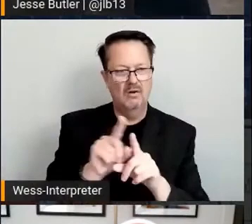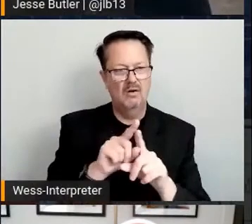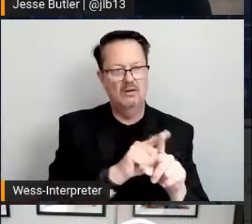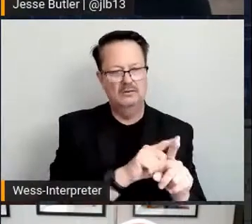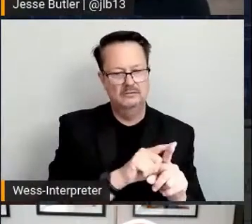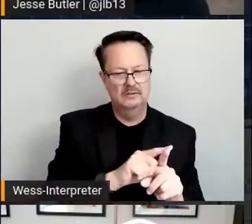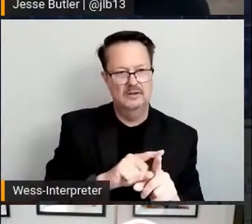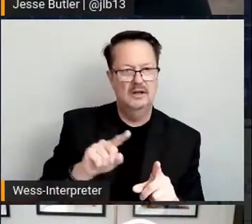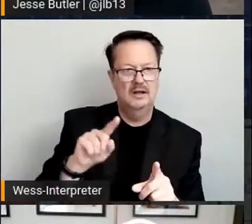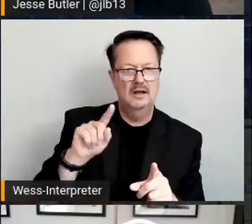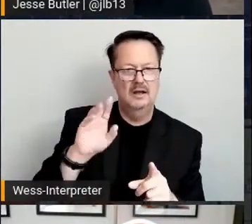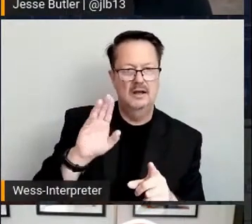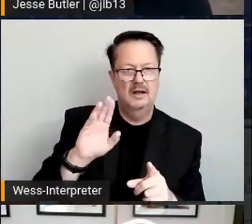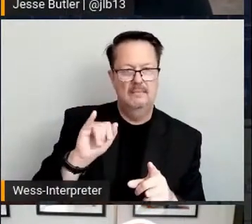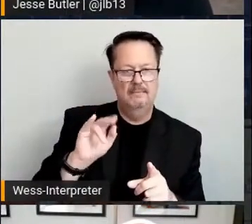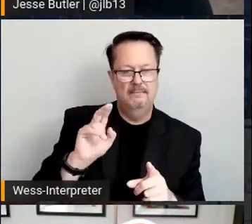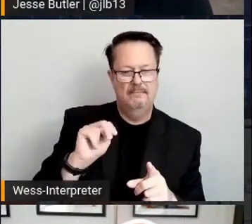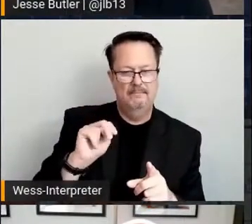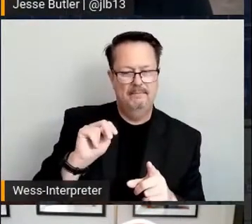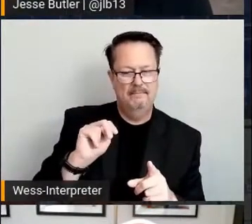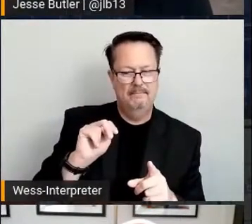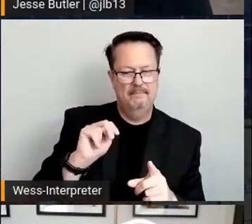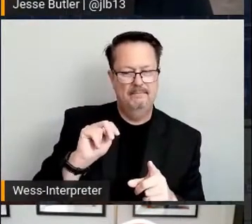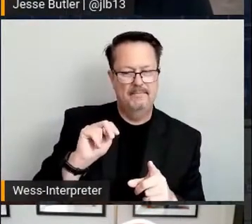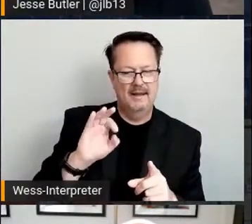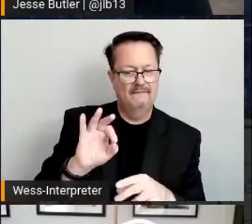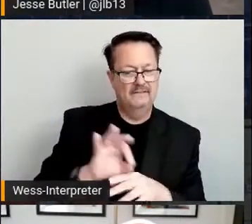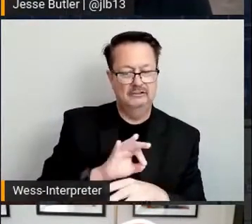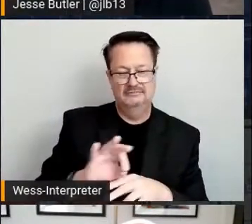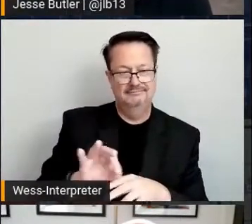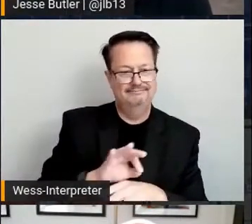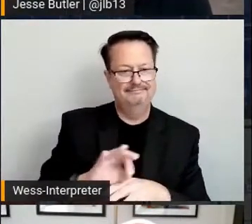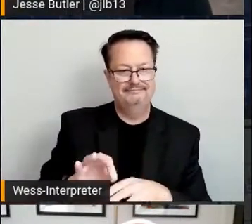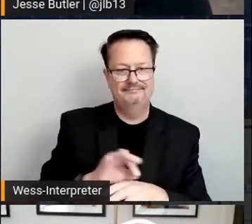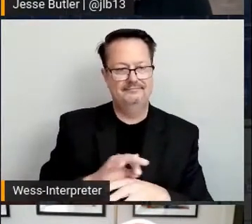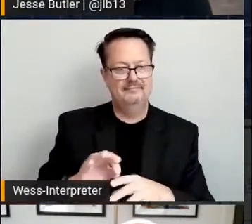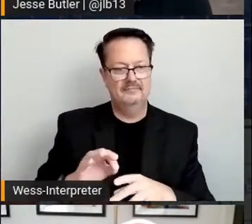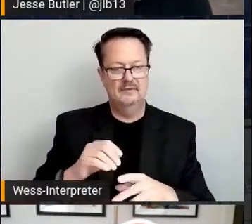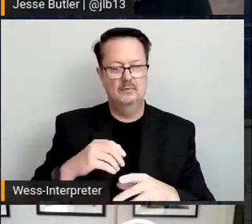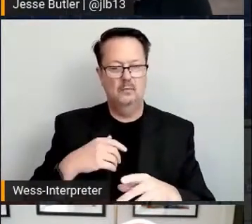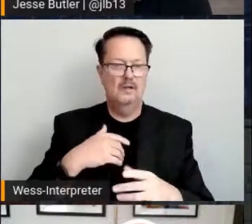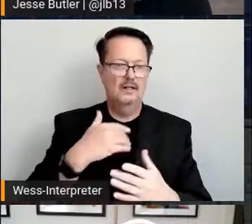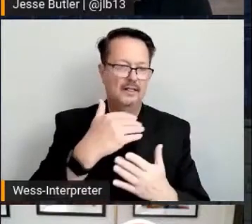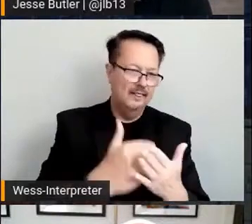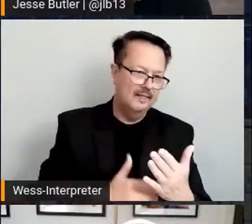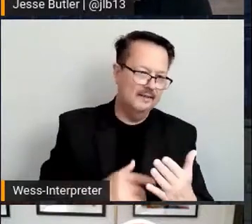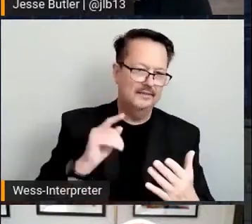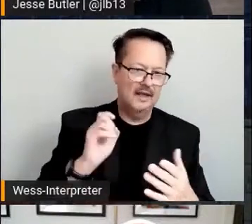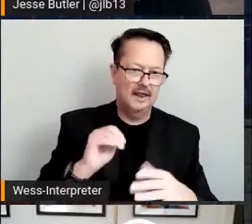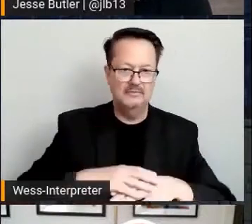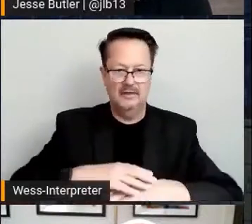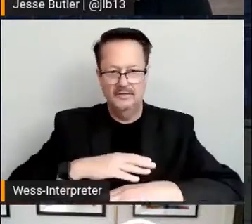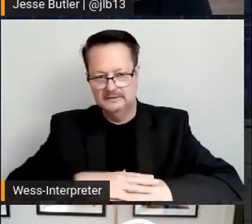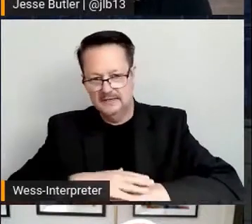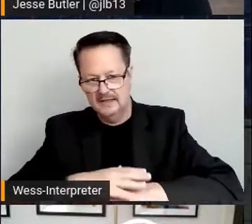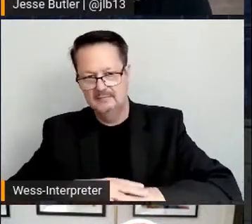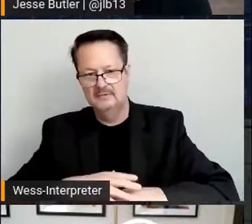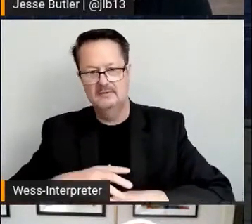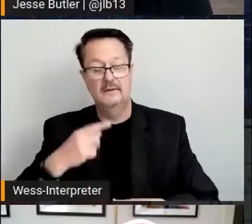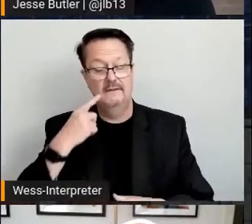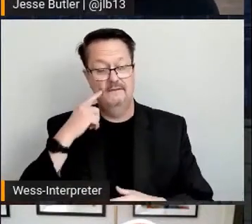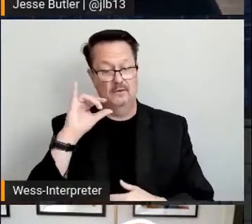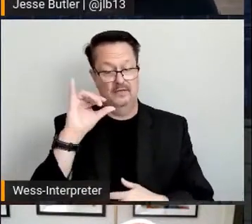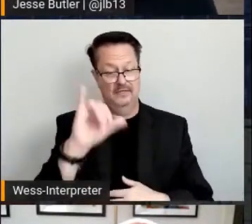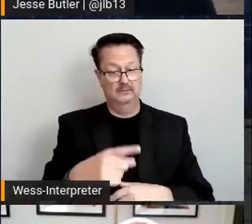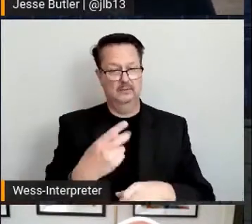function, doing the same thing exactly. It's just going to list the items in the table and return them to us. And for this demo, we're going to